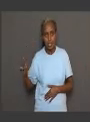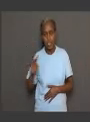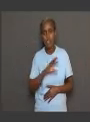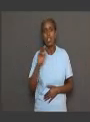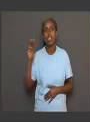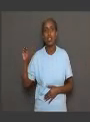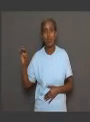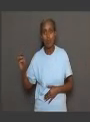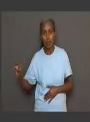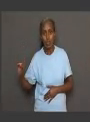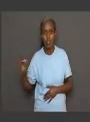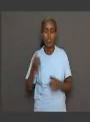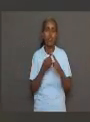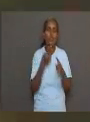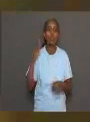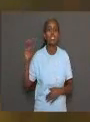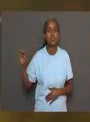and mode for the mean.